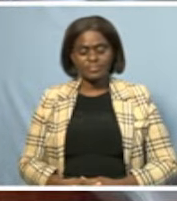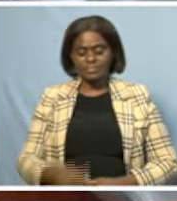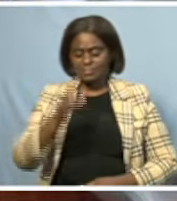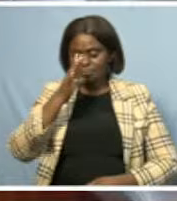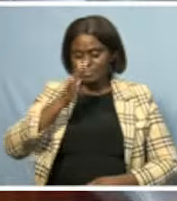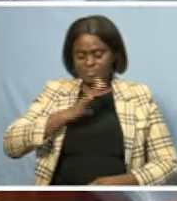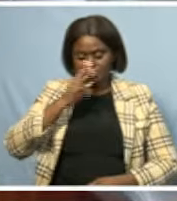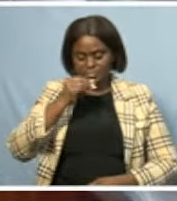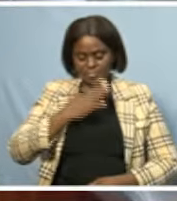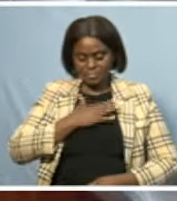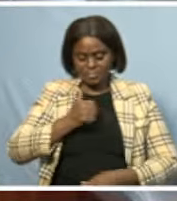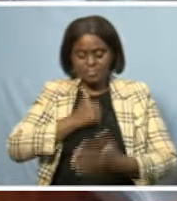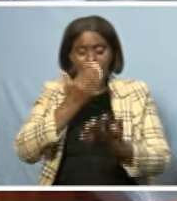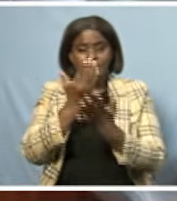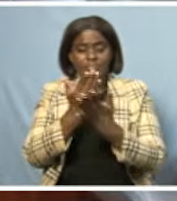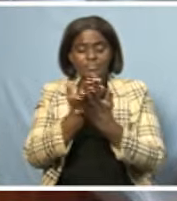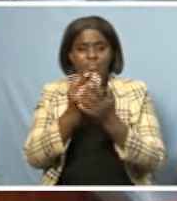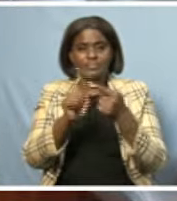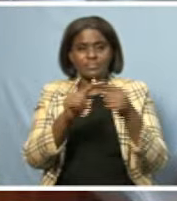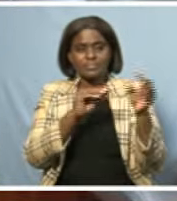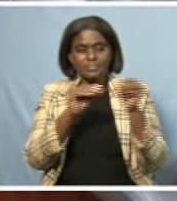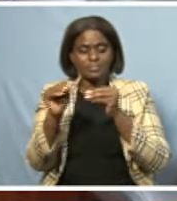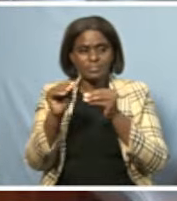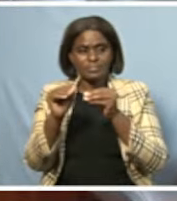Madam Speaker, I beg to move.